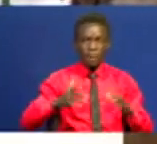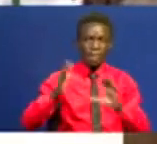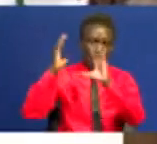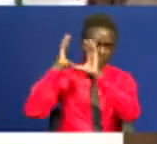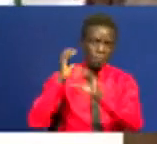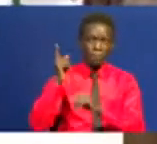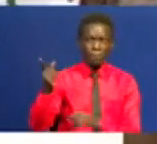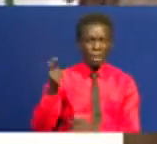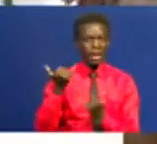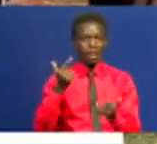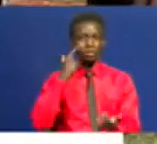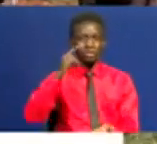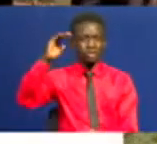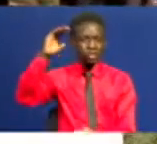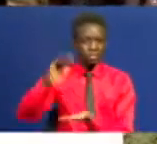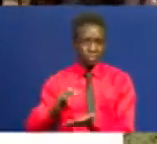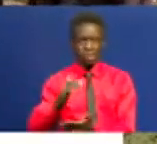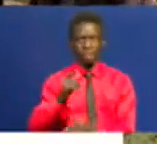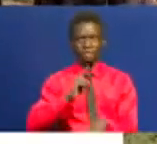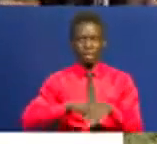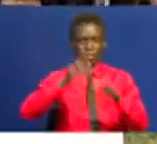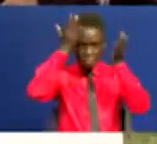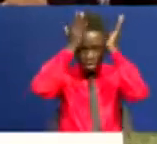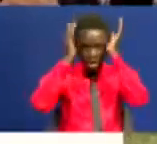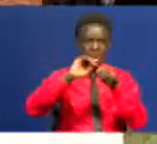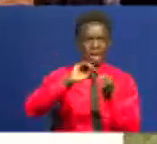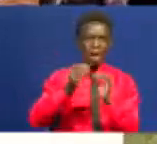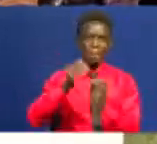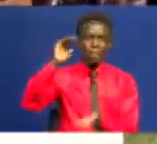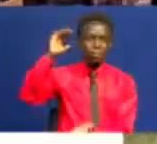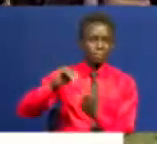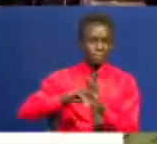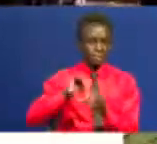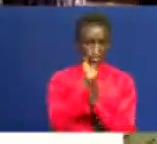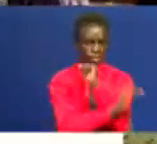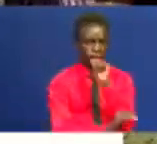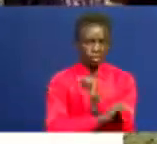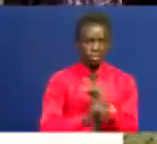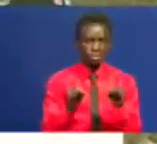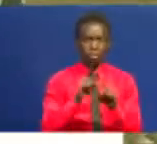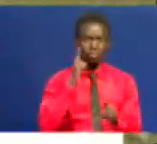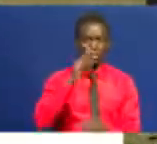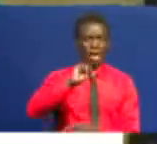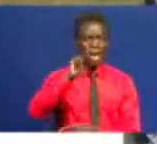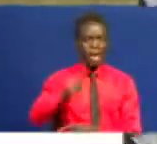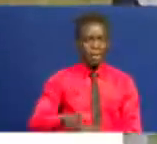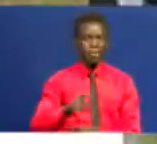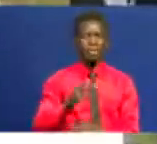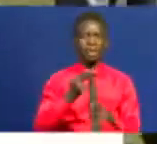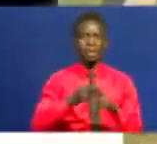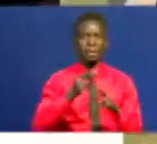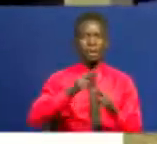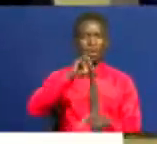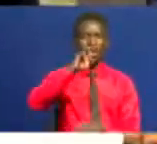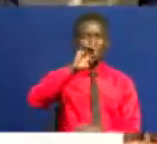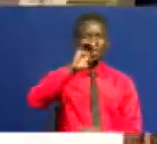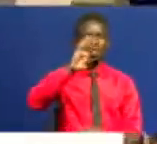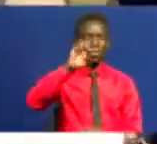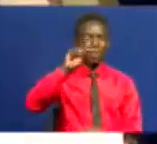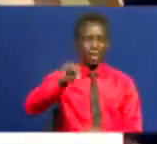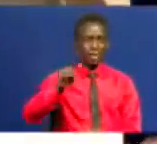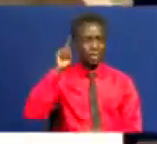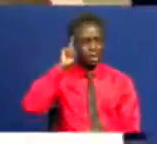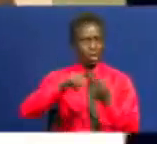the closure of donkey abattoirs in the country, and are opposed to a call by Mogotio MP Ruben Kibirok to reopen the four